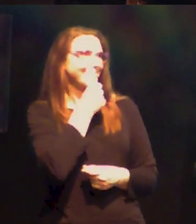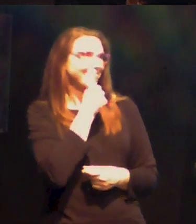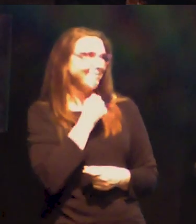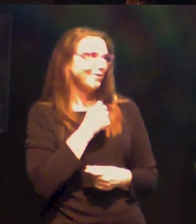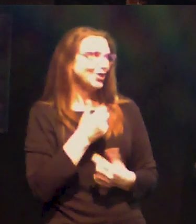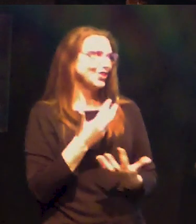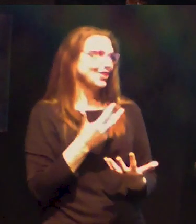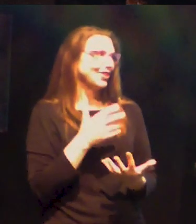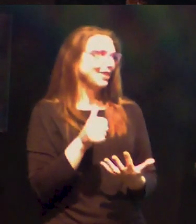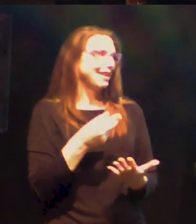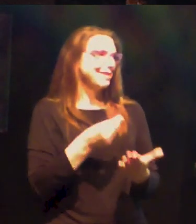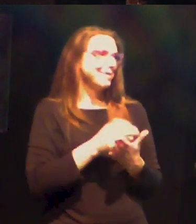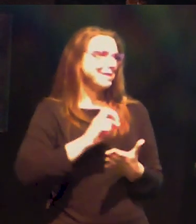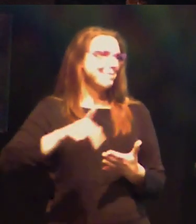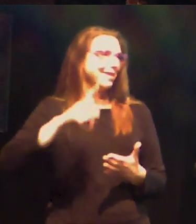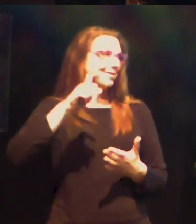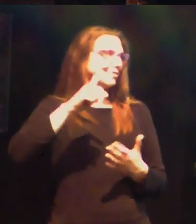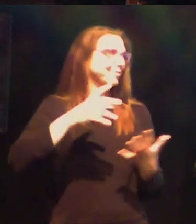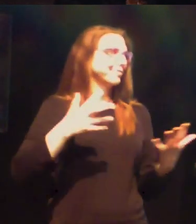for?